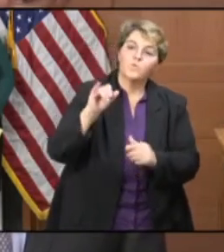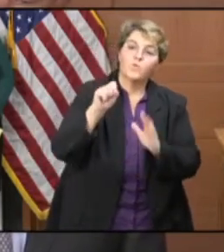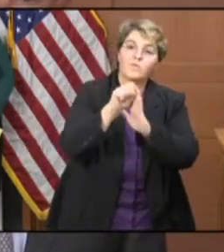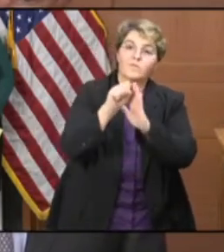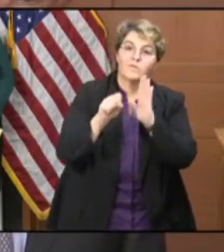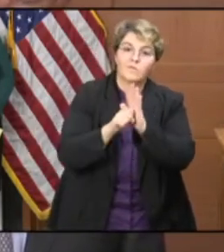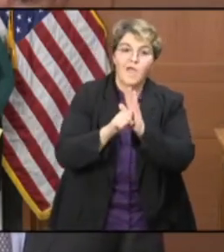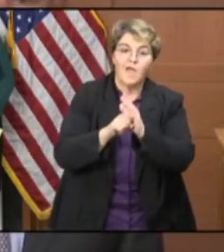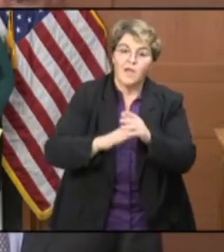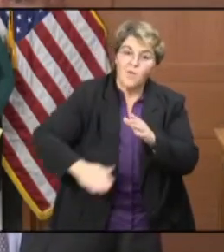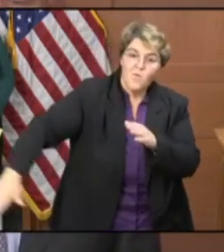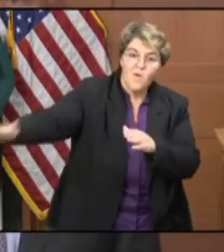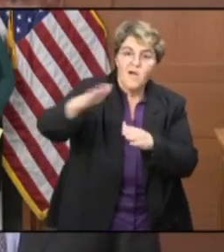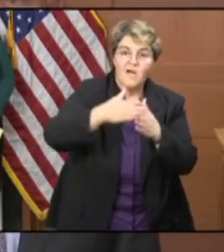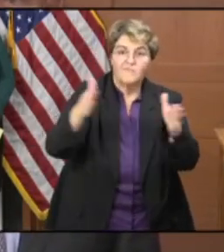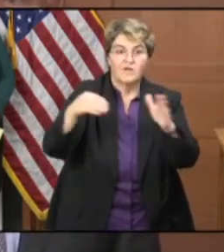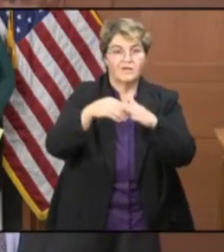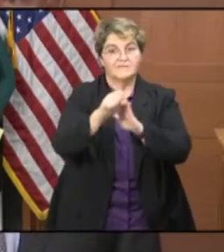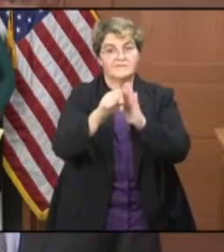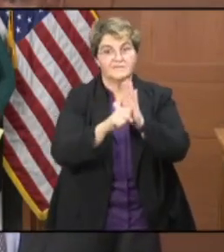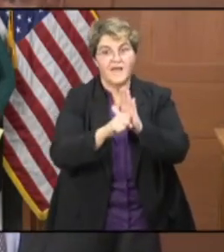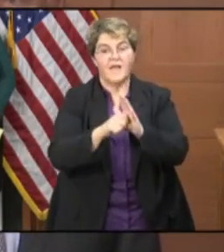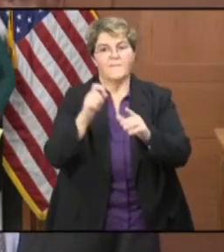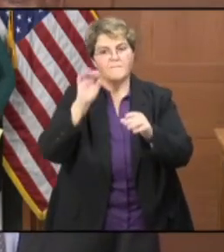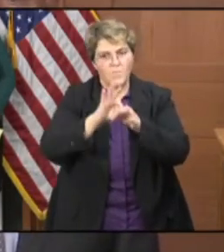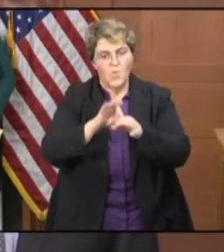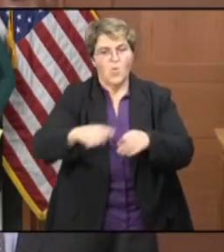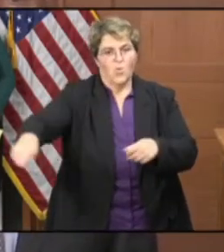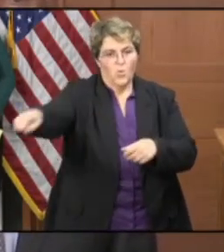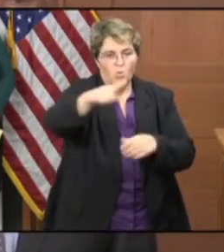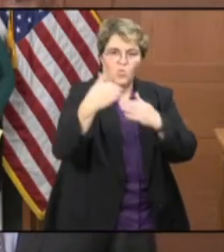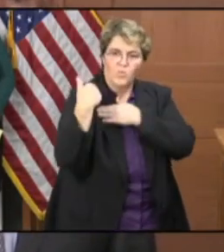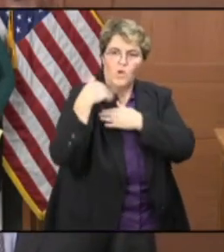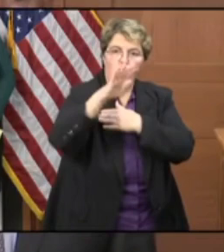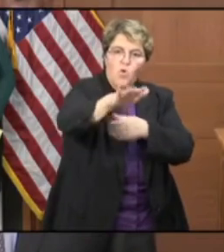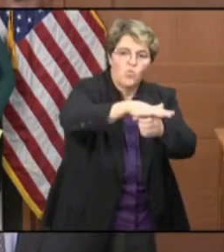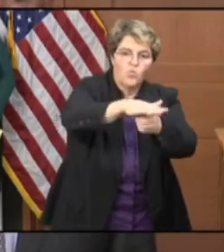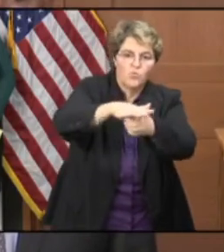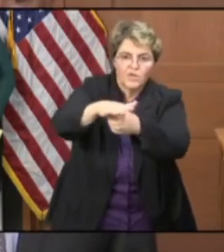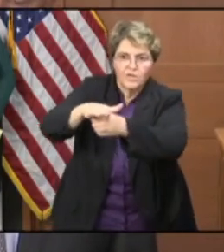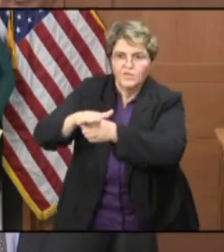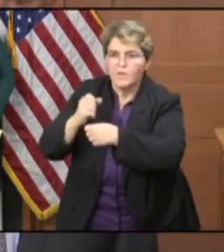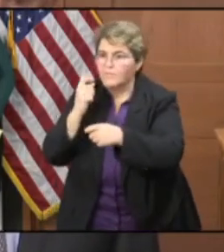really important that everyone can do their part to help prevent new fires from